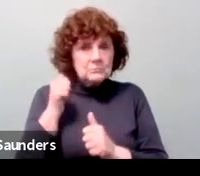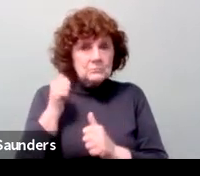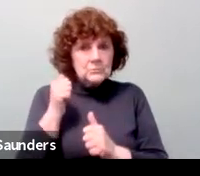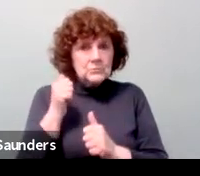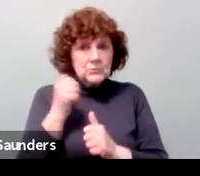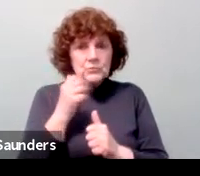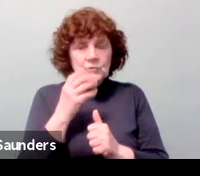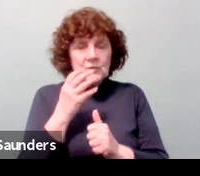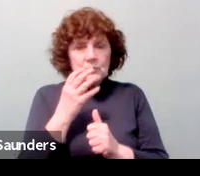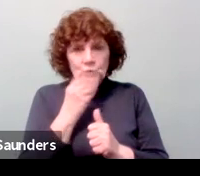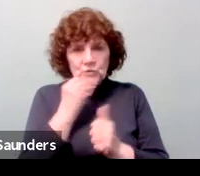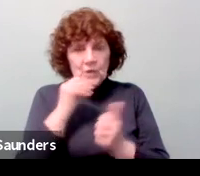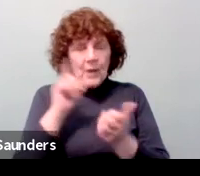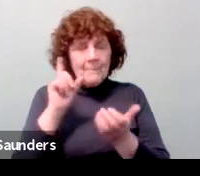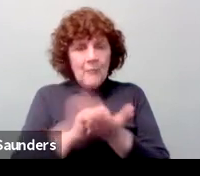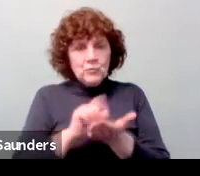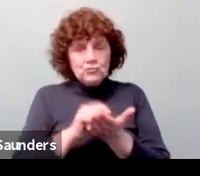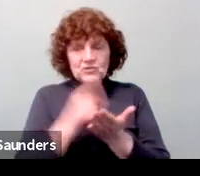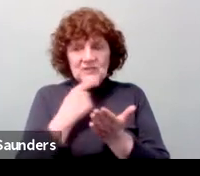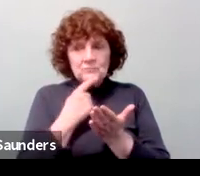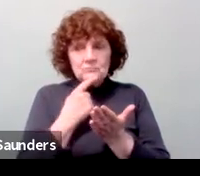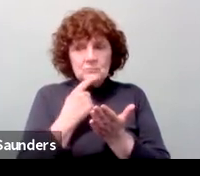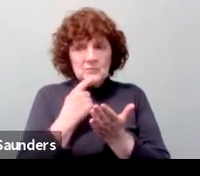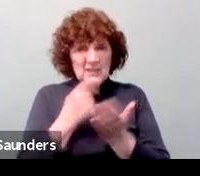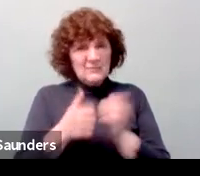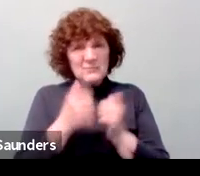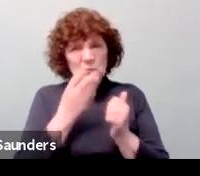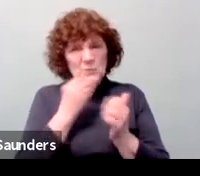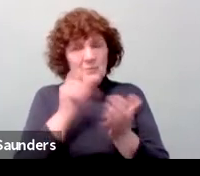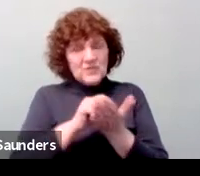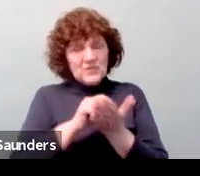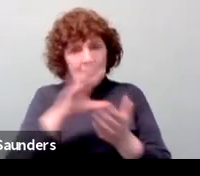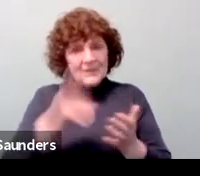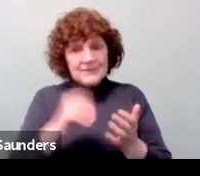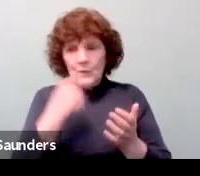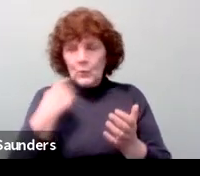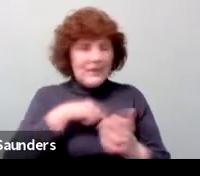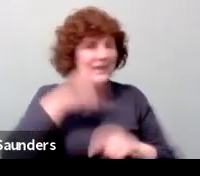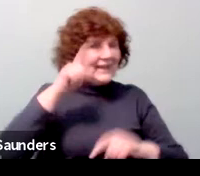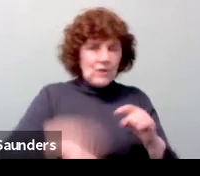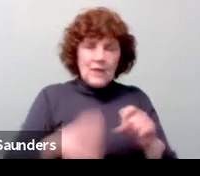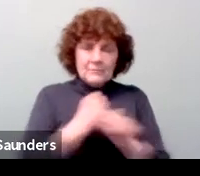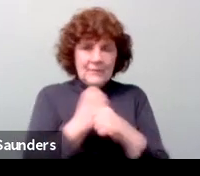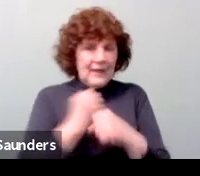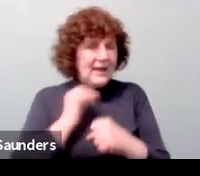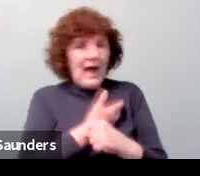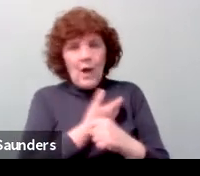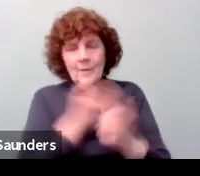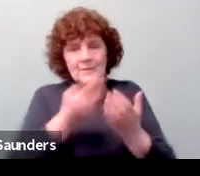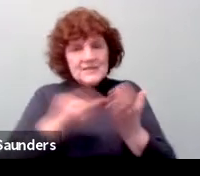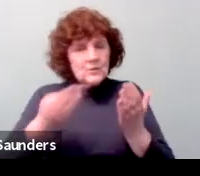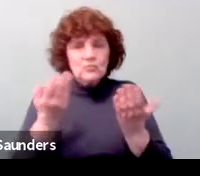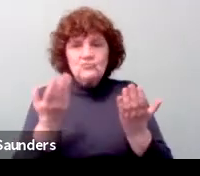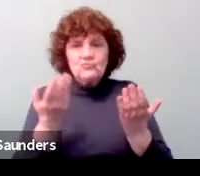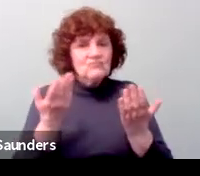can't digitize our Jewish material. We can't make it available in electronic formats that would be more accessible to you. That